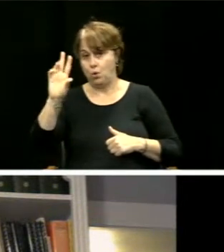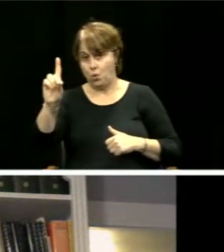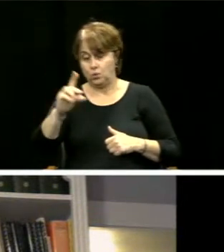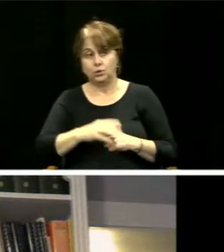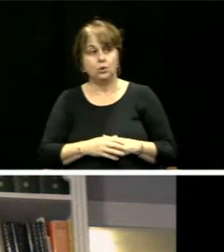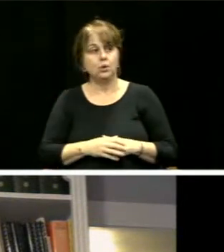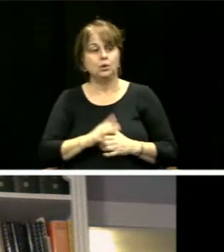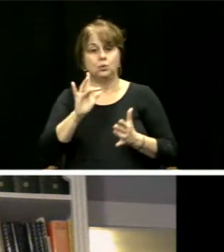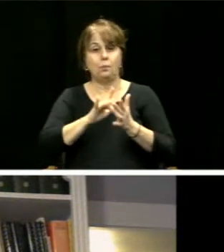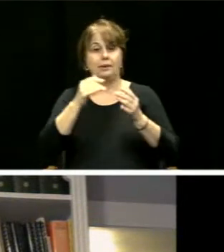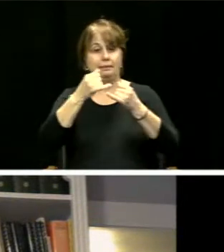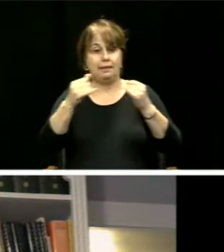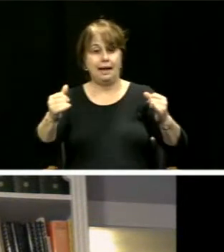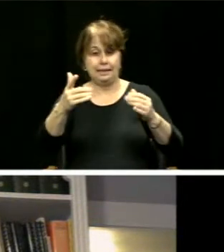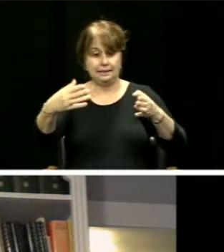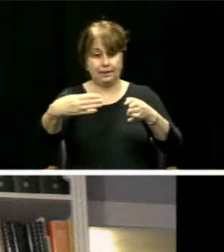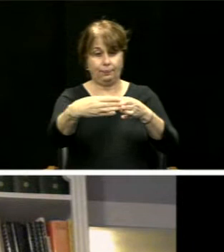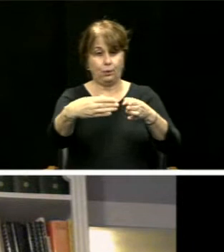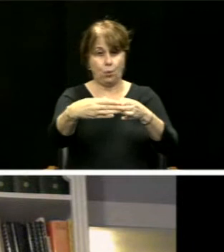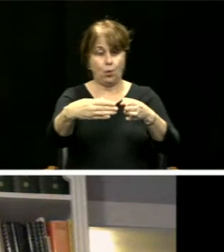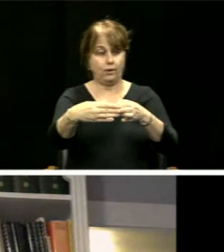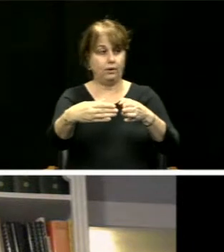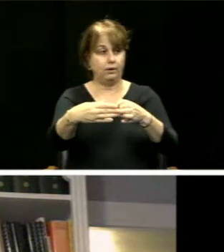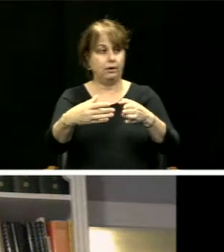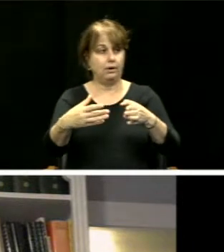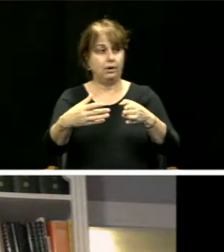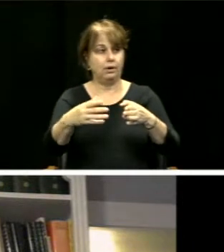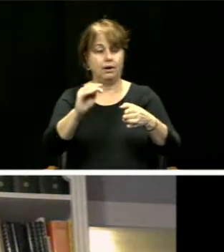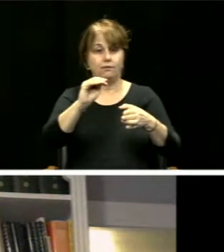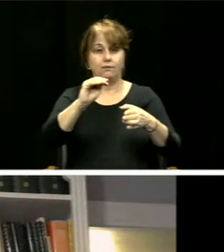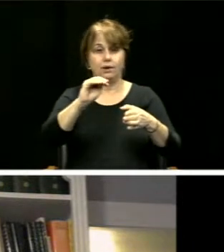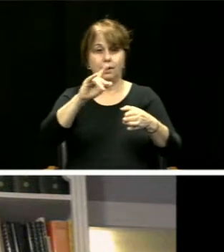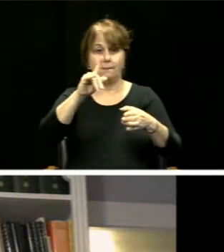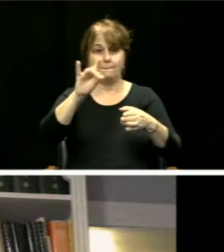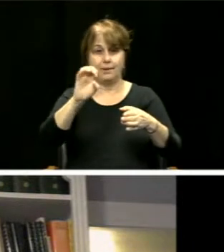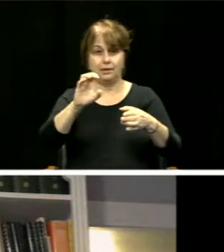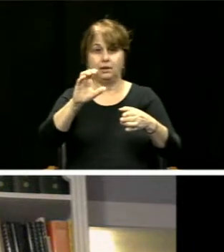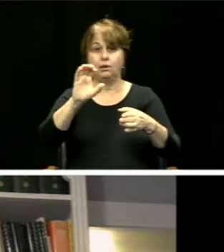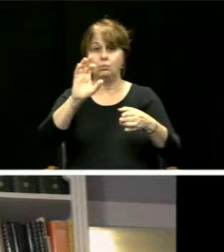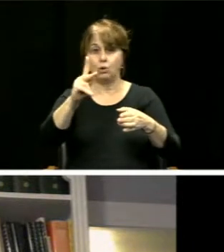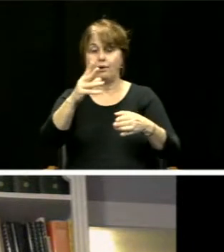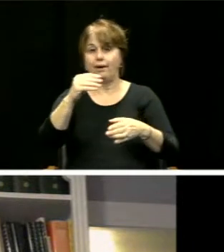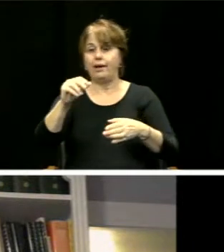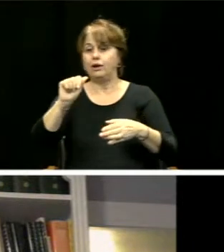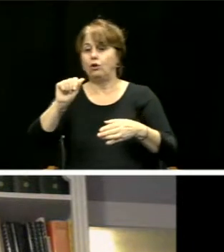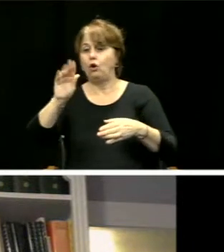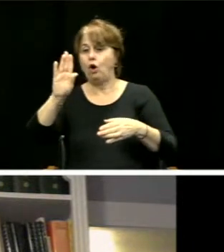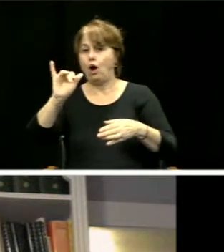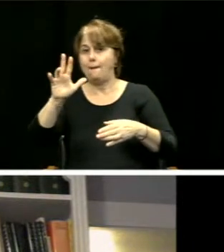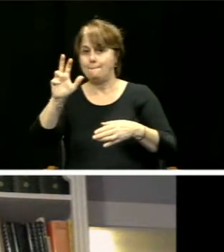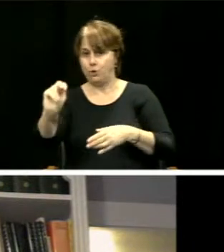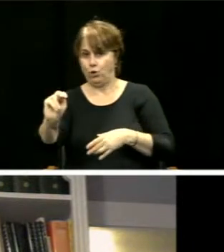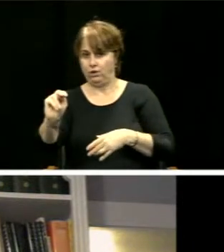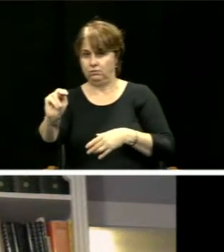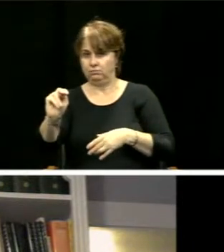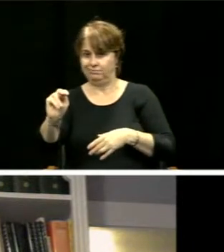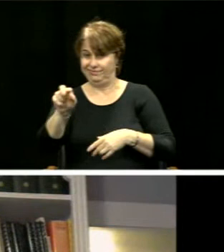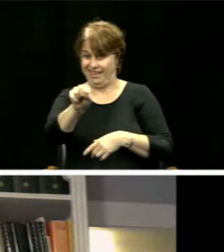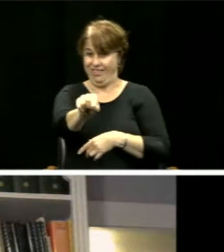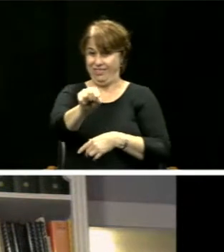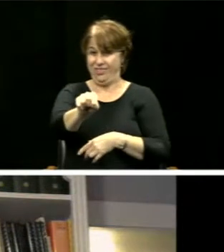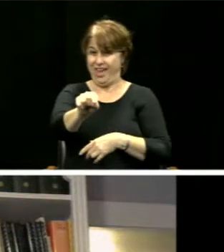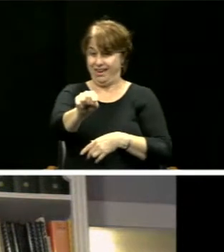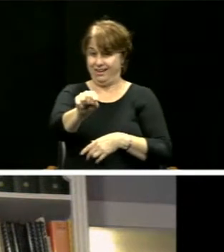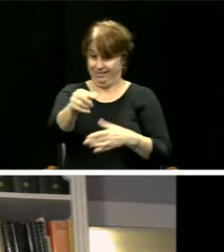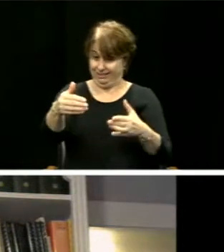the corner of Middlebrook and Auburn. That's typically where our flooding